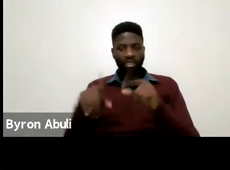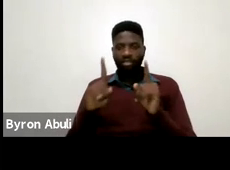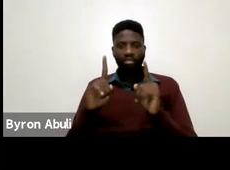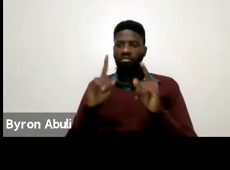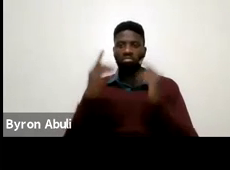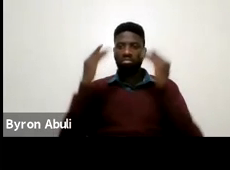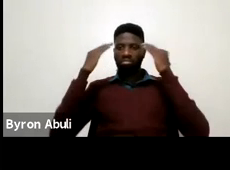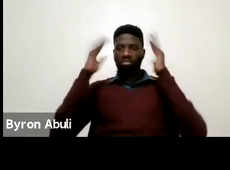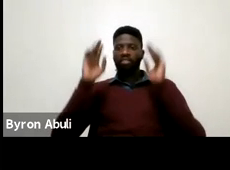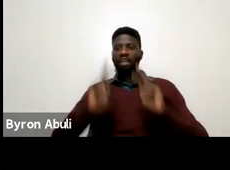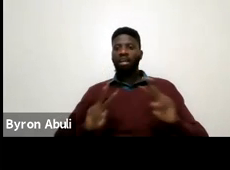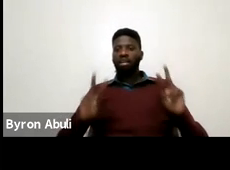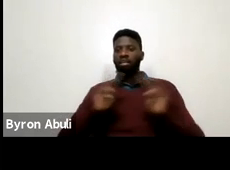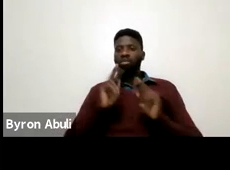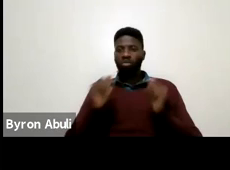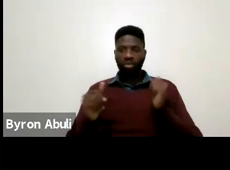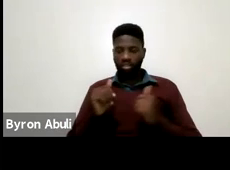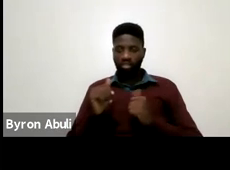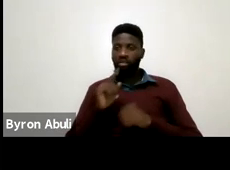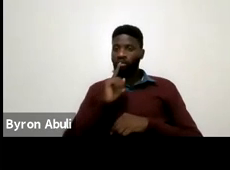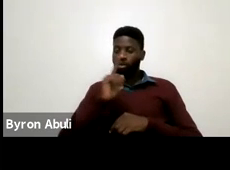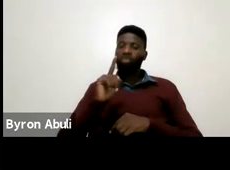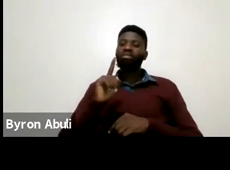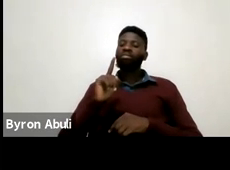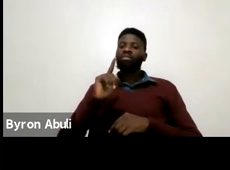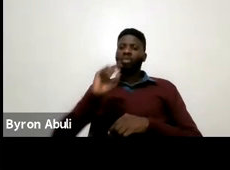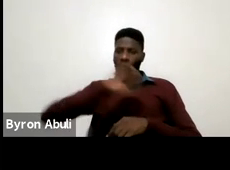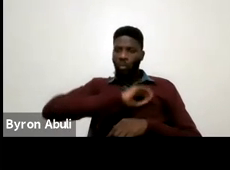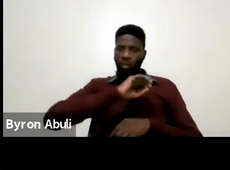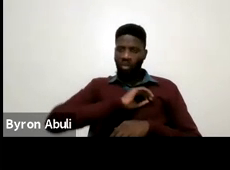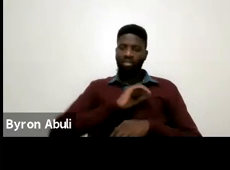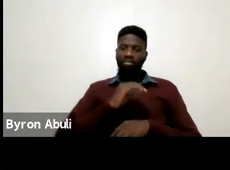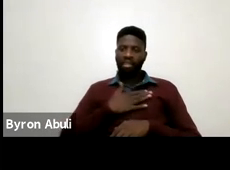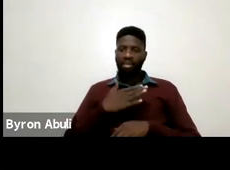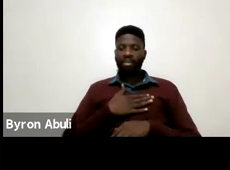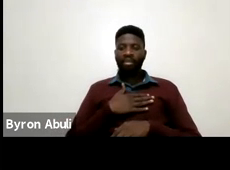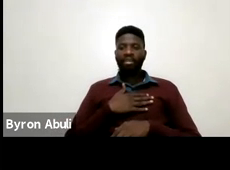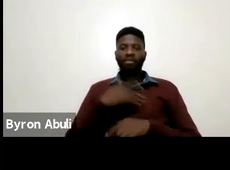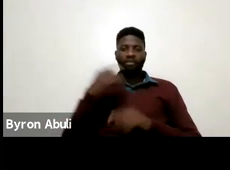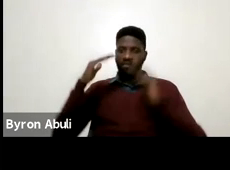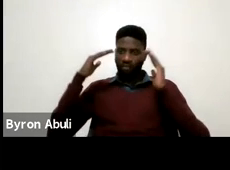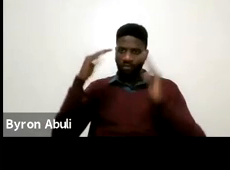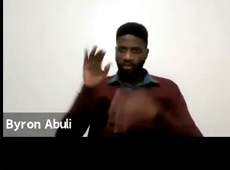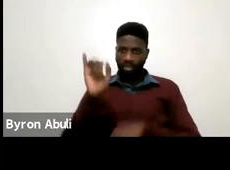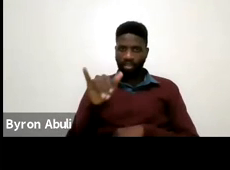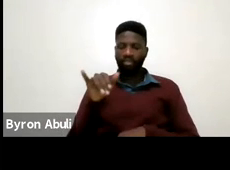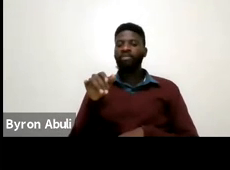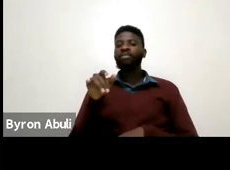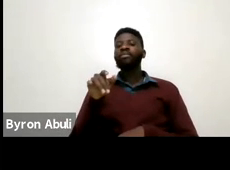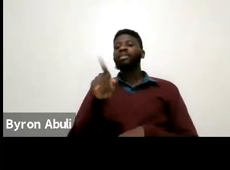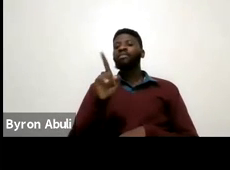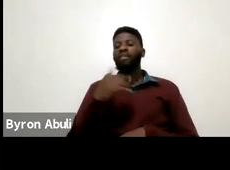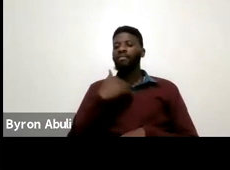the value of. So owning the goal is basically about that. It's really about you having the dream